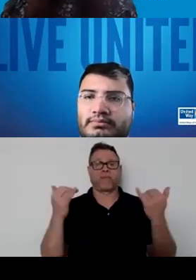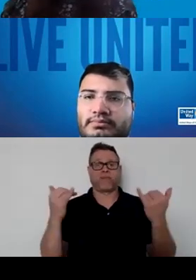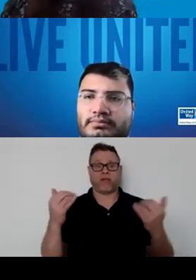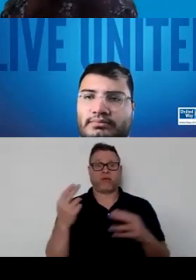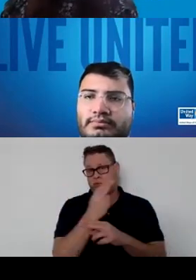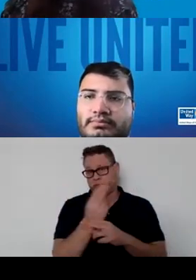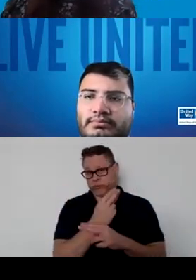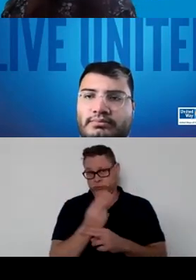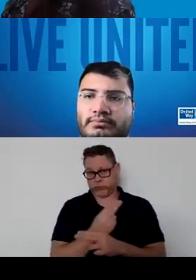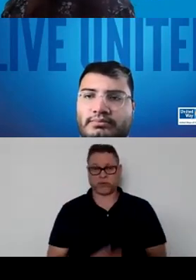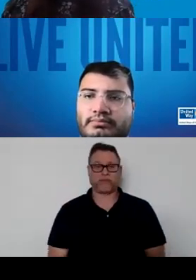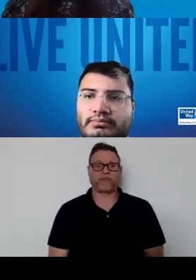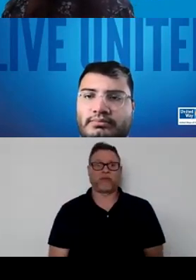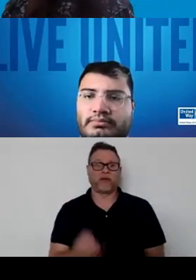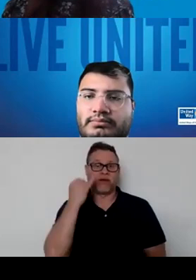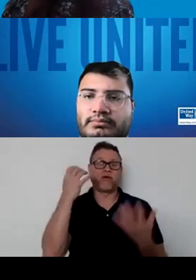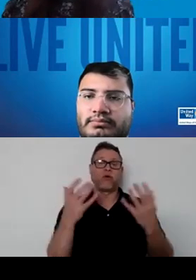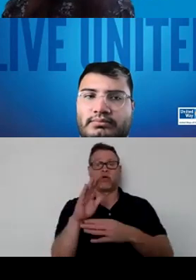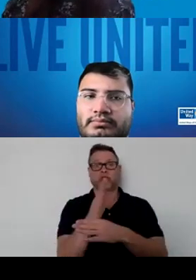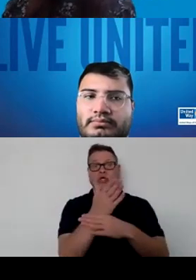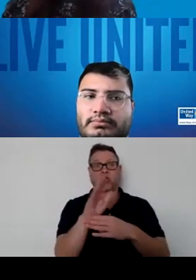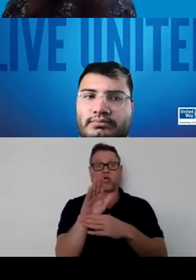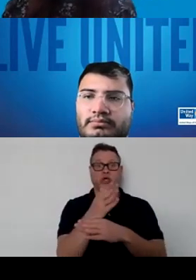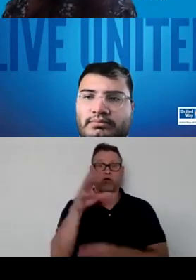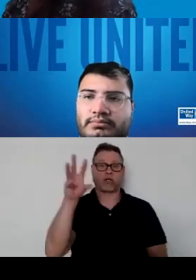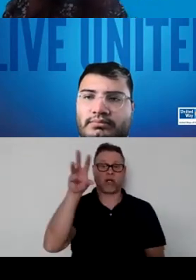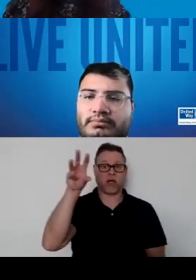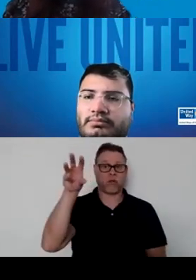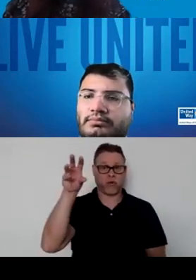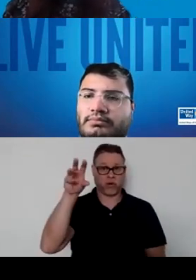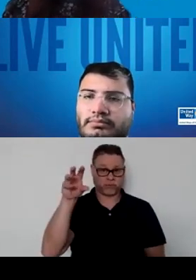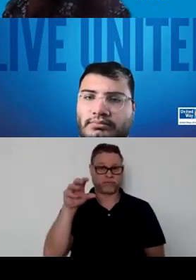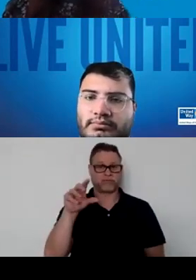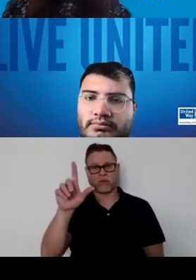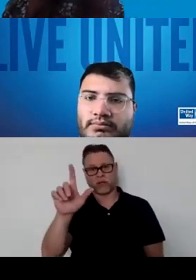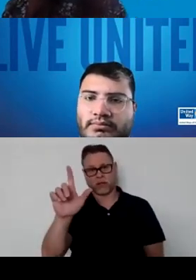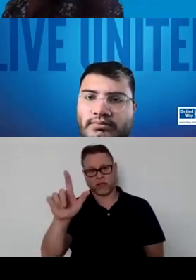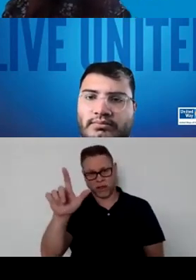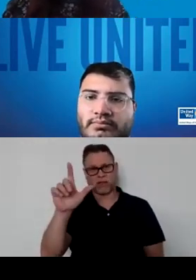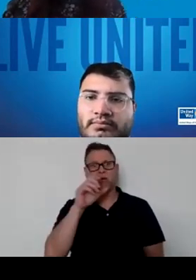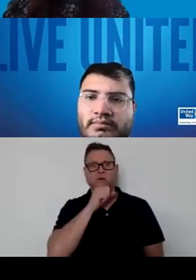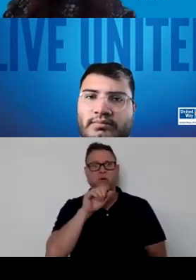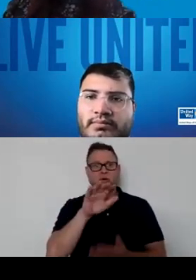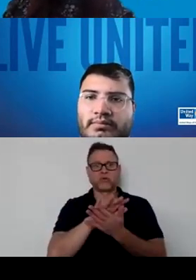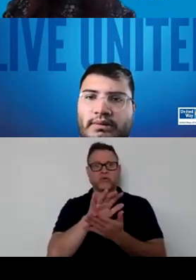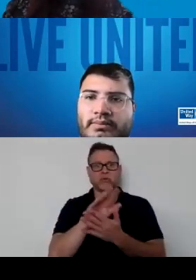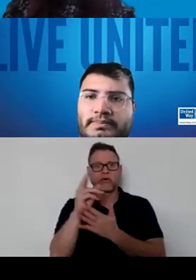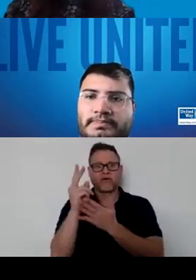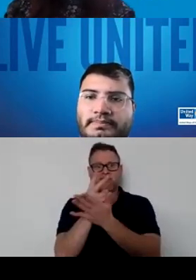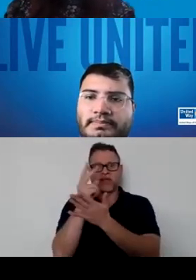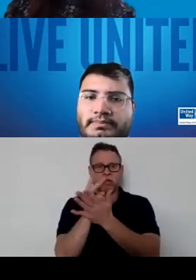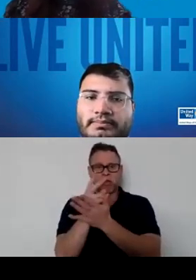today. If you wanted to share your camera, you can always click on the little old school video